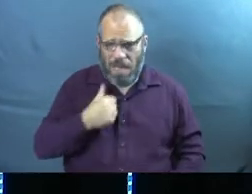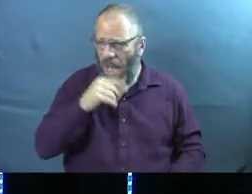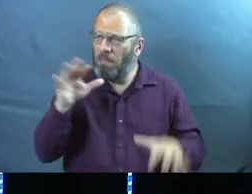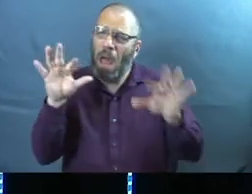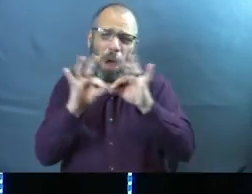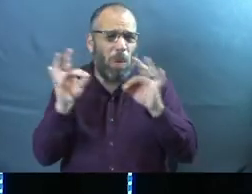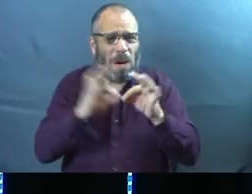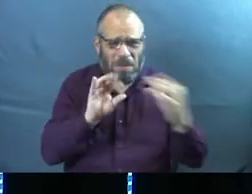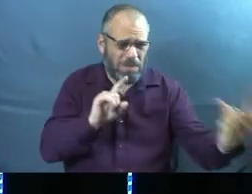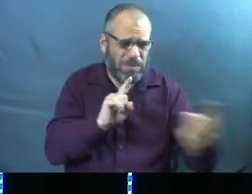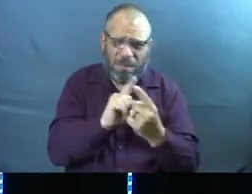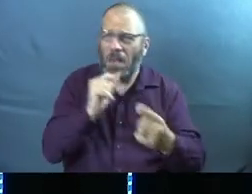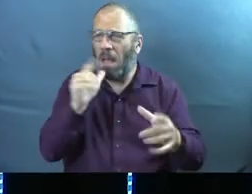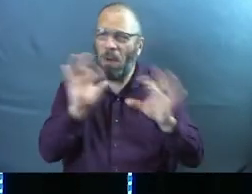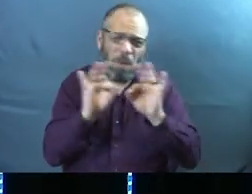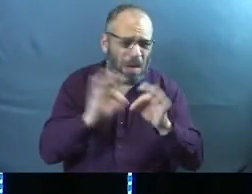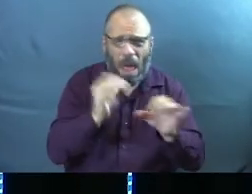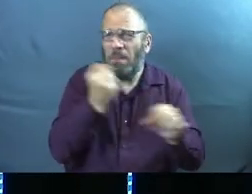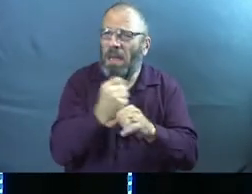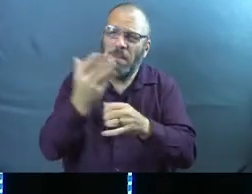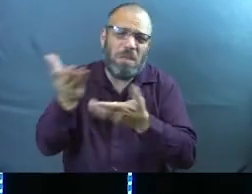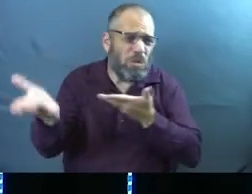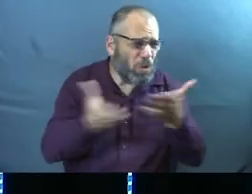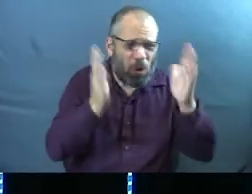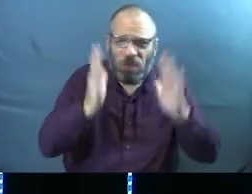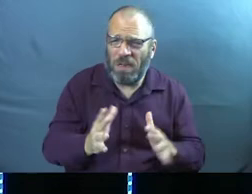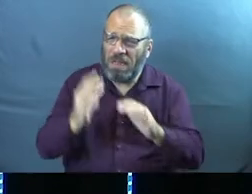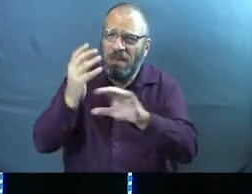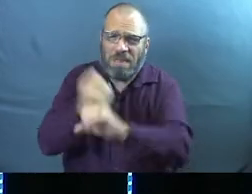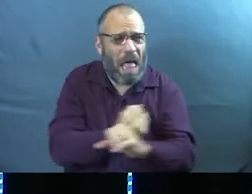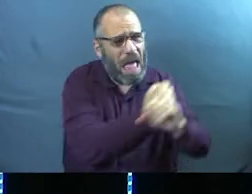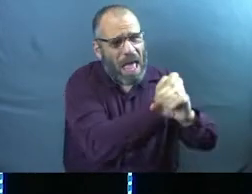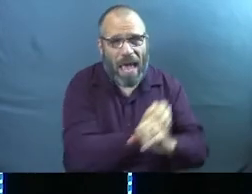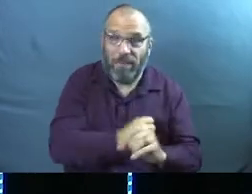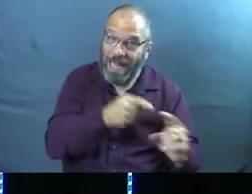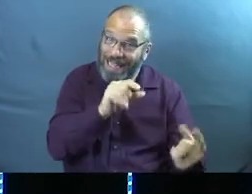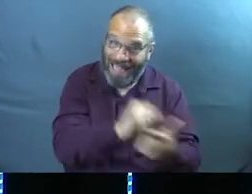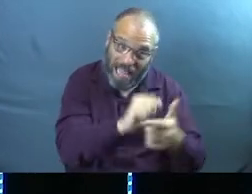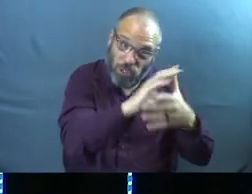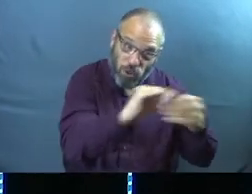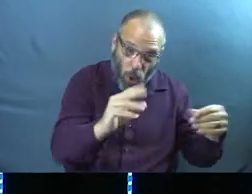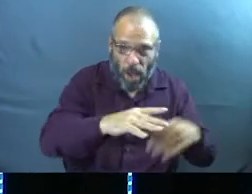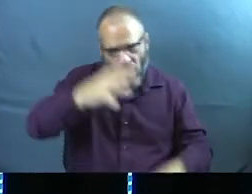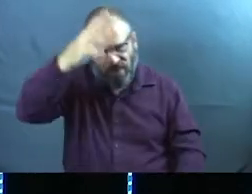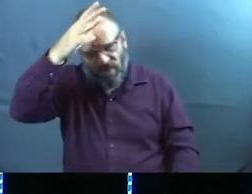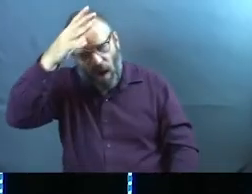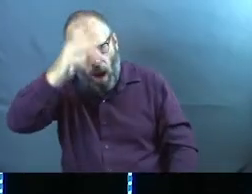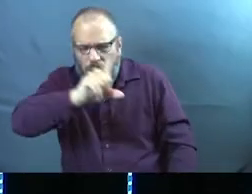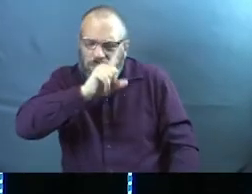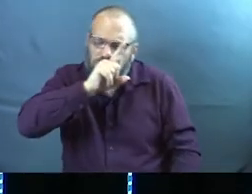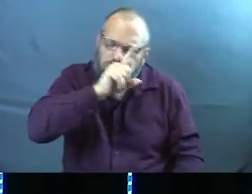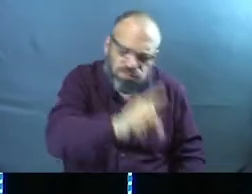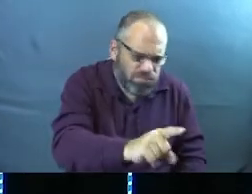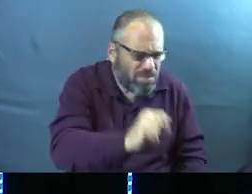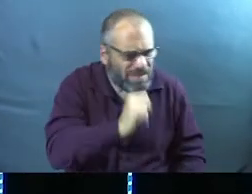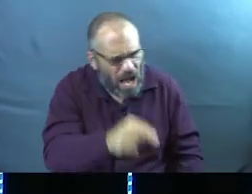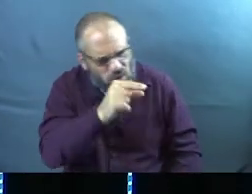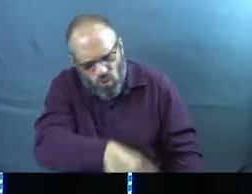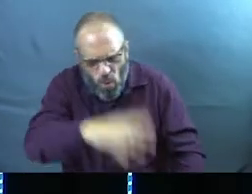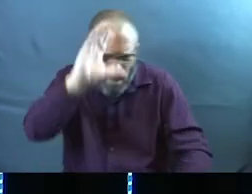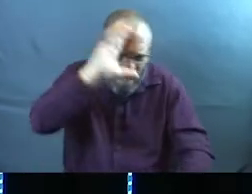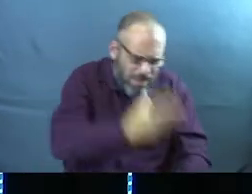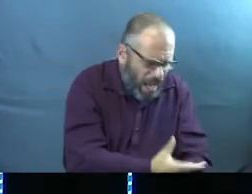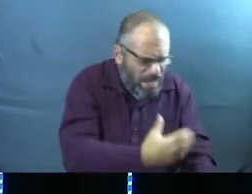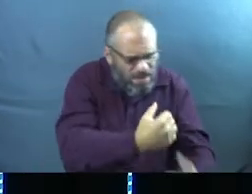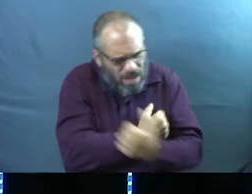worthy guy. Just make me a servant, make me a slave, right? He does that, and the father's like, absolutely not. You're my